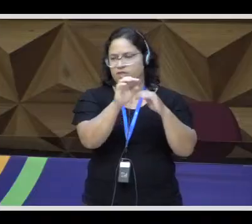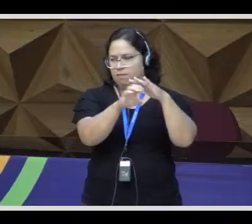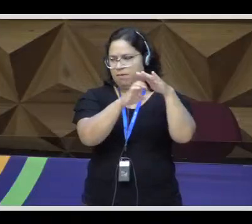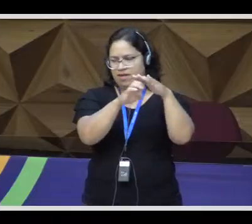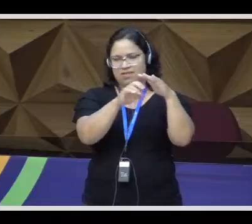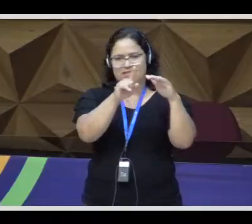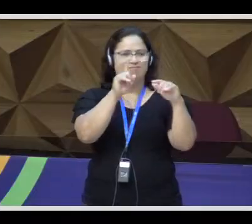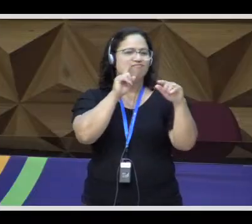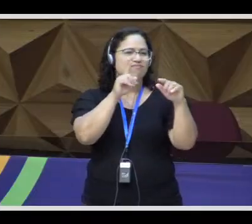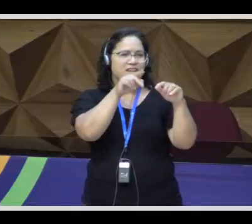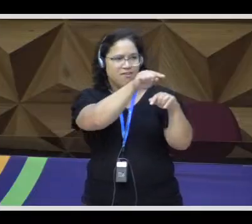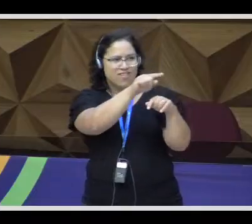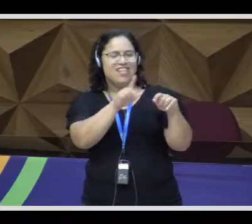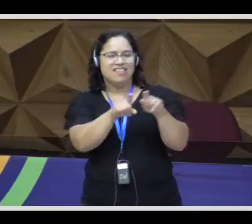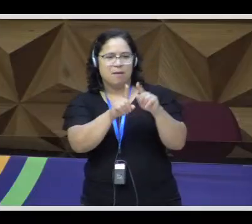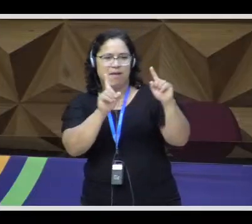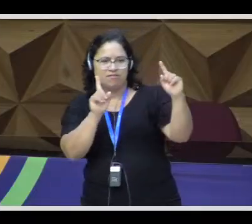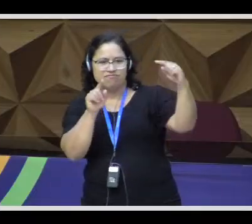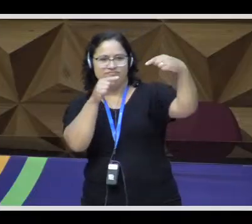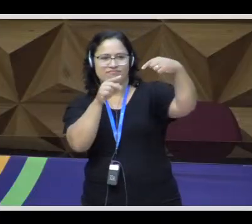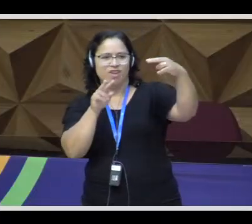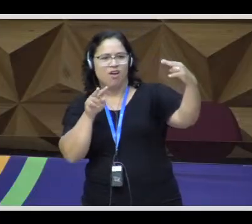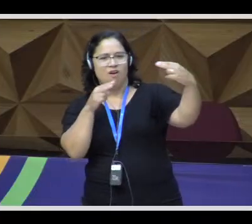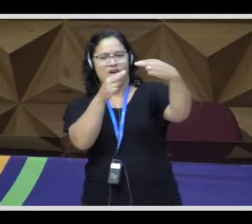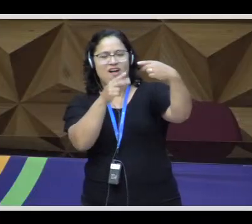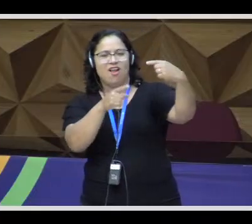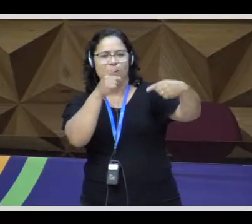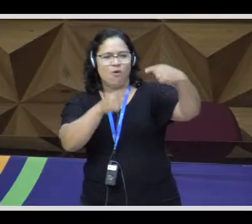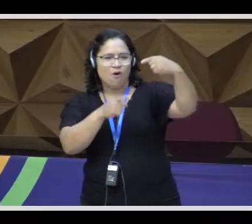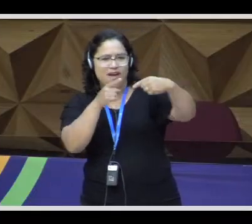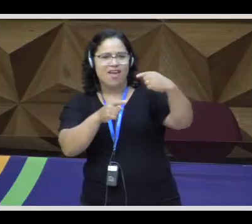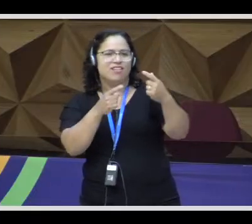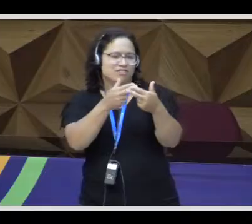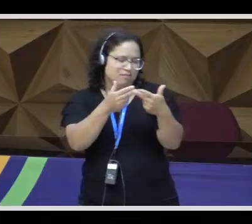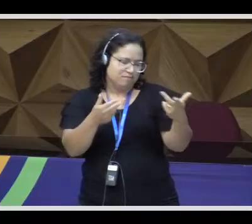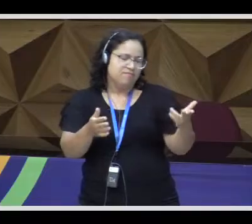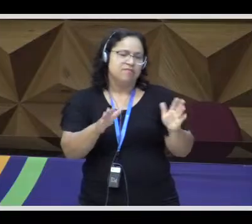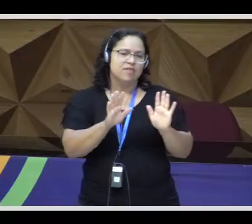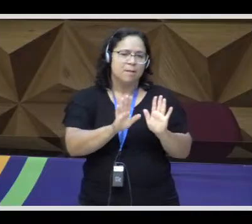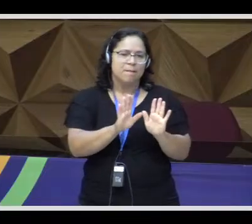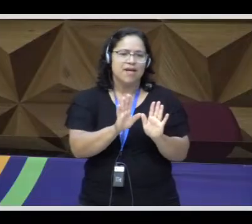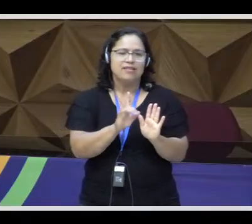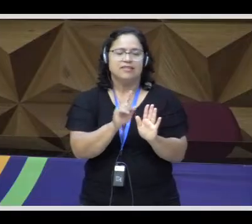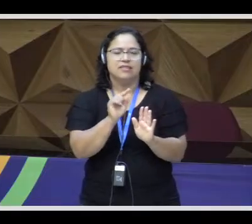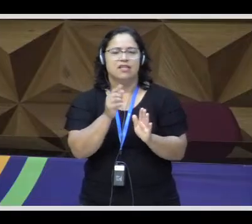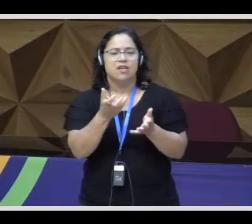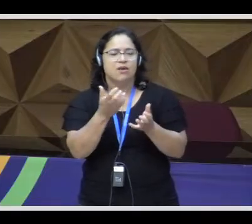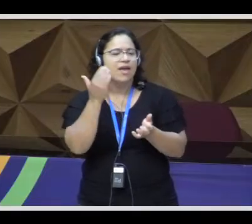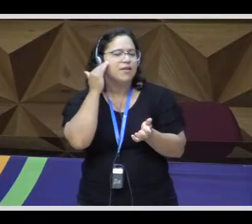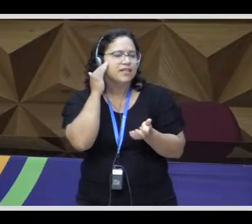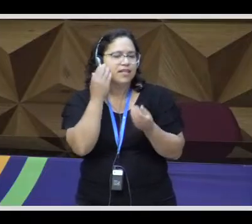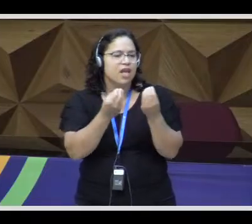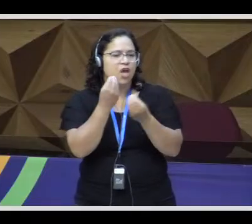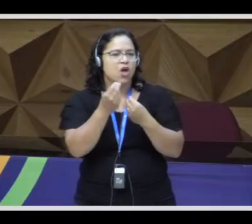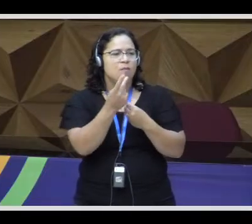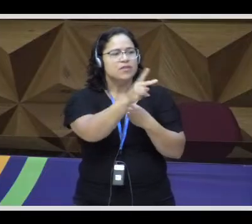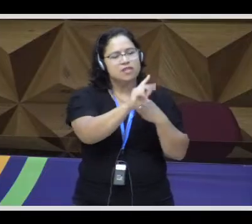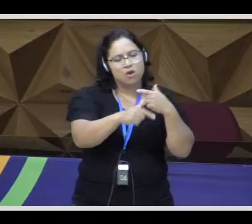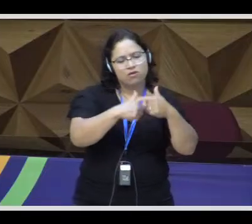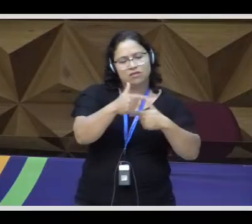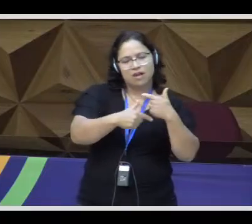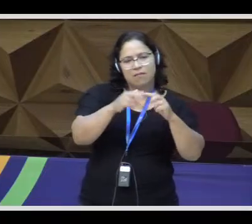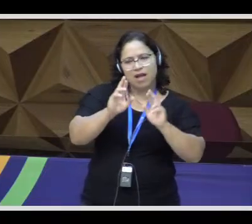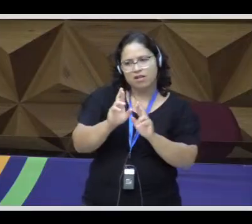don't know, benchmark or whatever. But I would like to learn a bit about how your work differs from what they do, and maybe whether there are